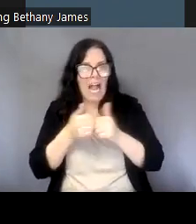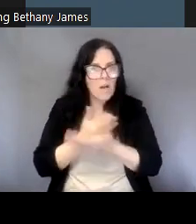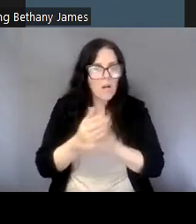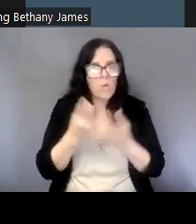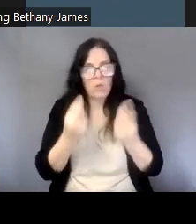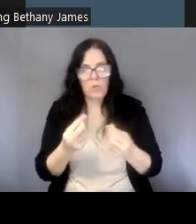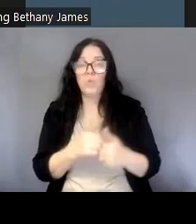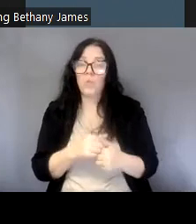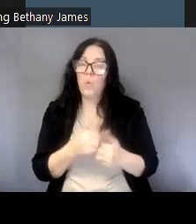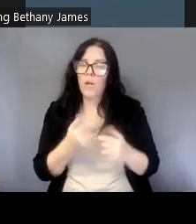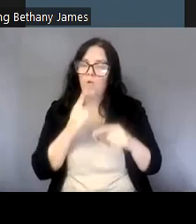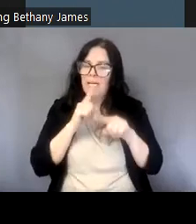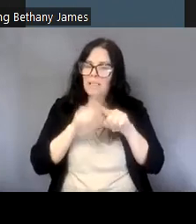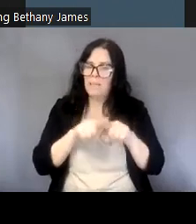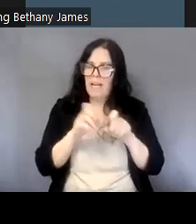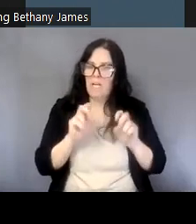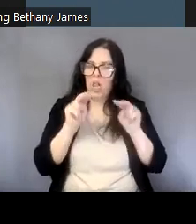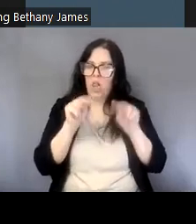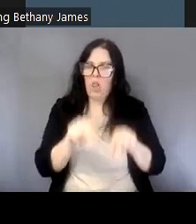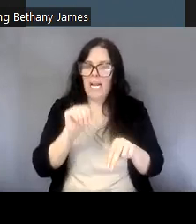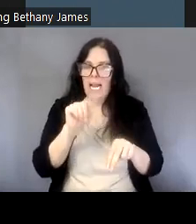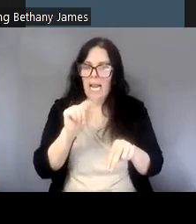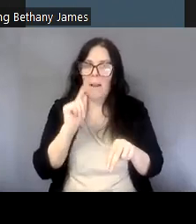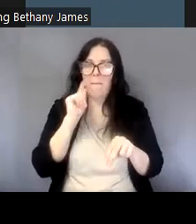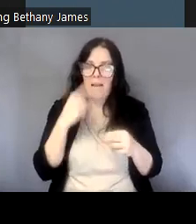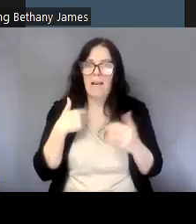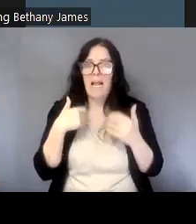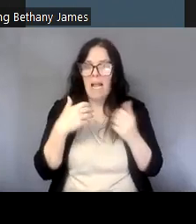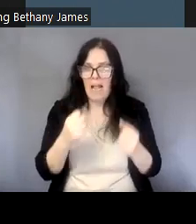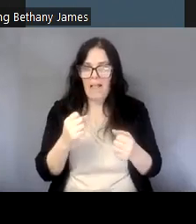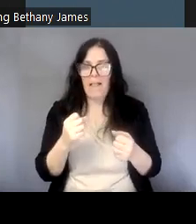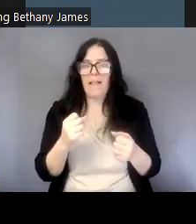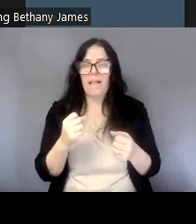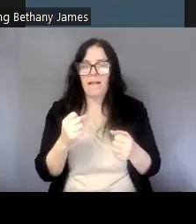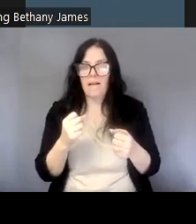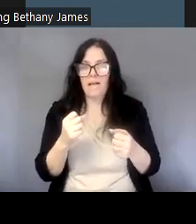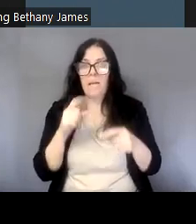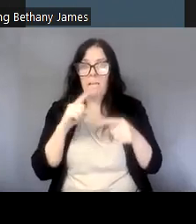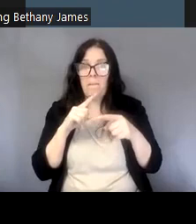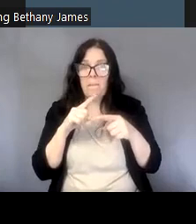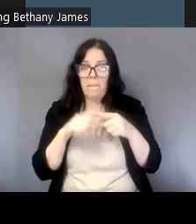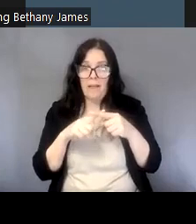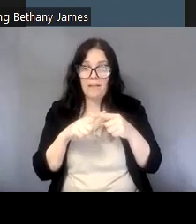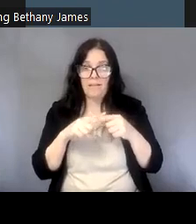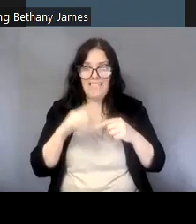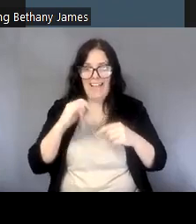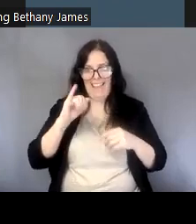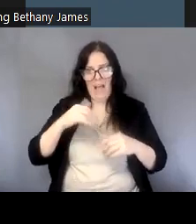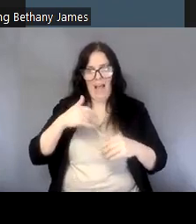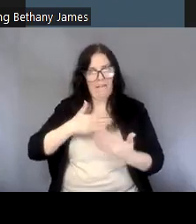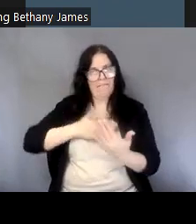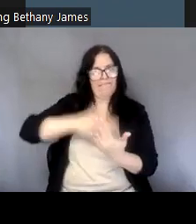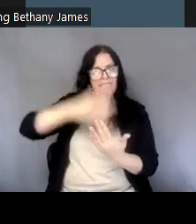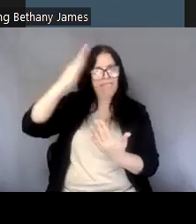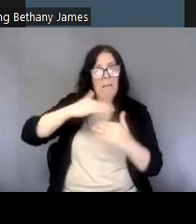it, again, is looking at mental health along a continuum from minimum mental health to maximum